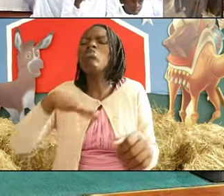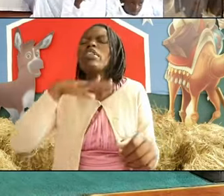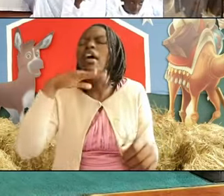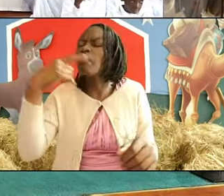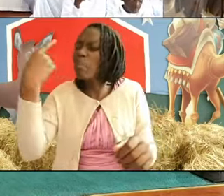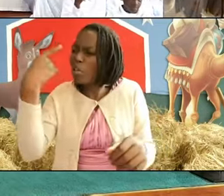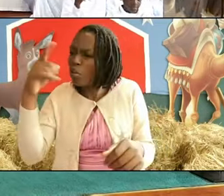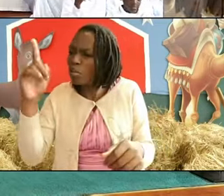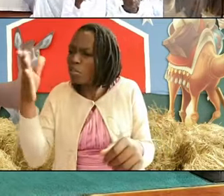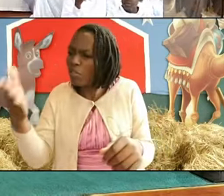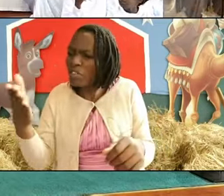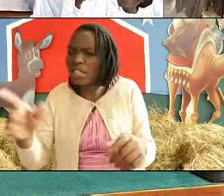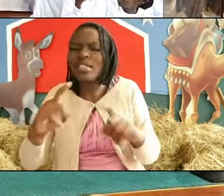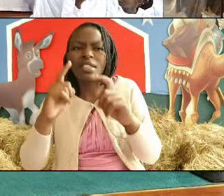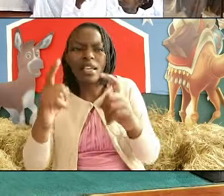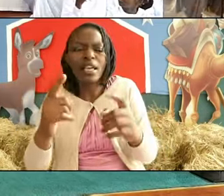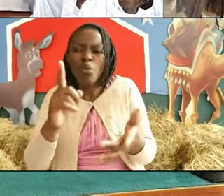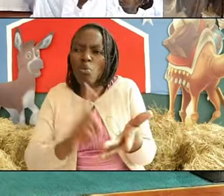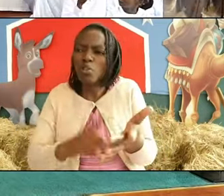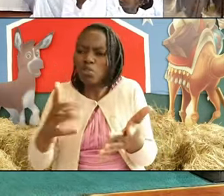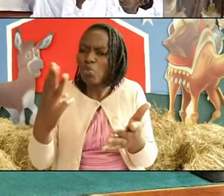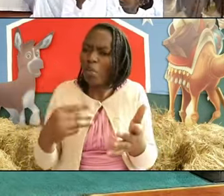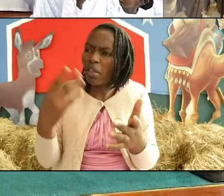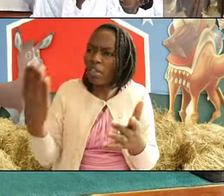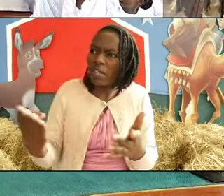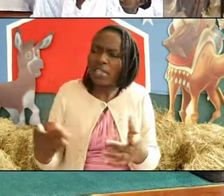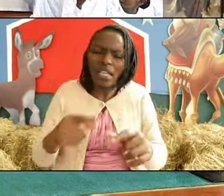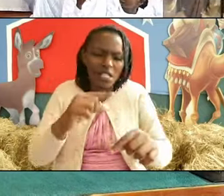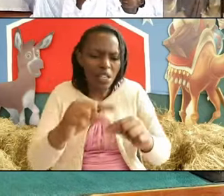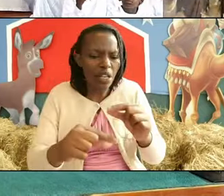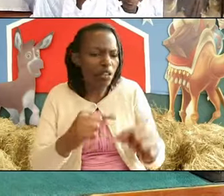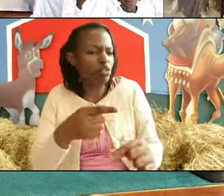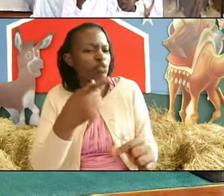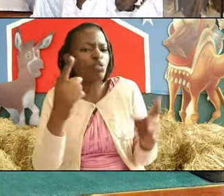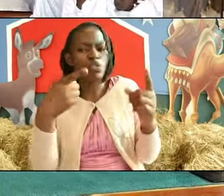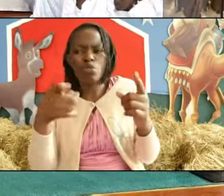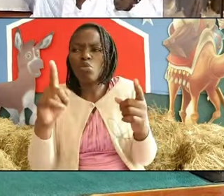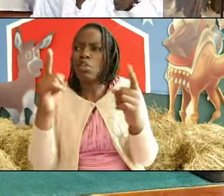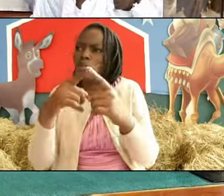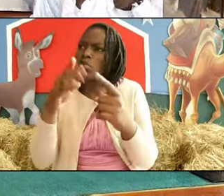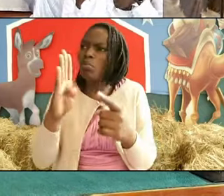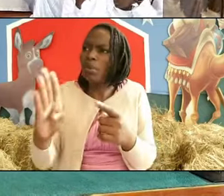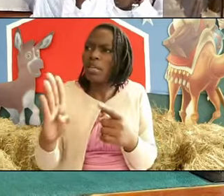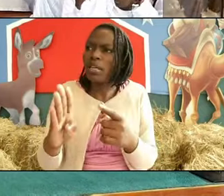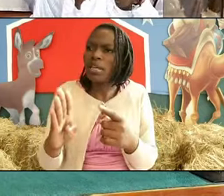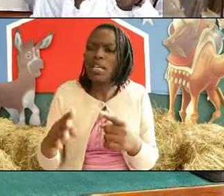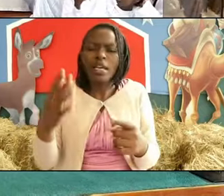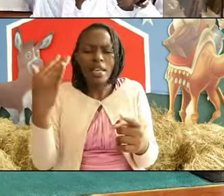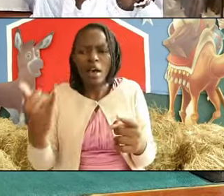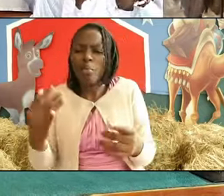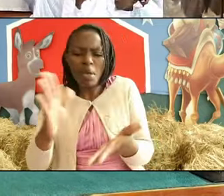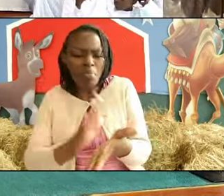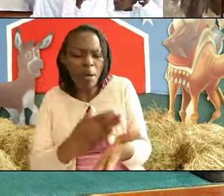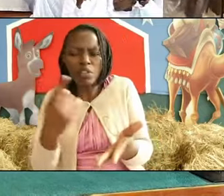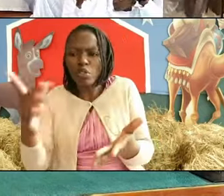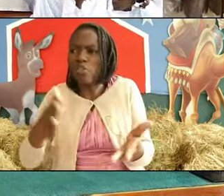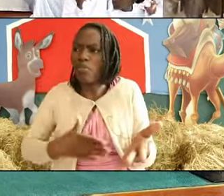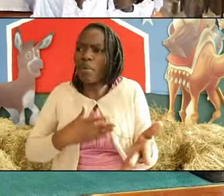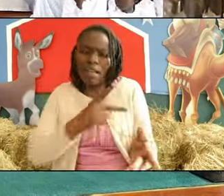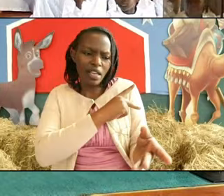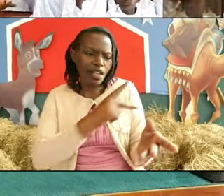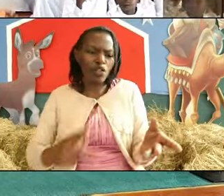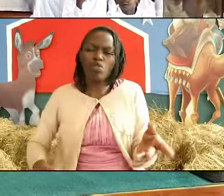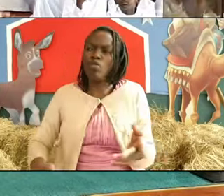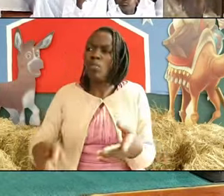because of it. Is that what you want your legacy to be? You will from now on be part of my kingdom. My